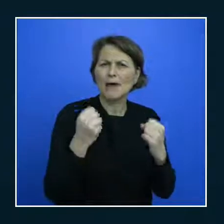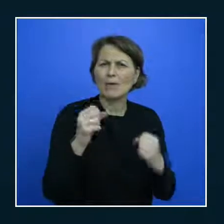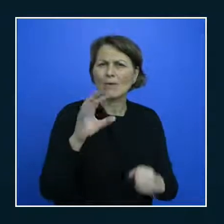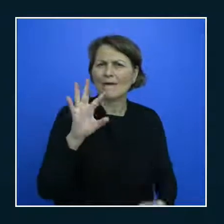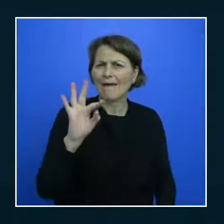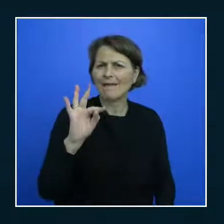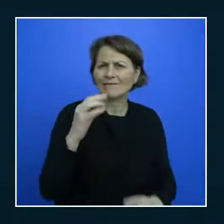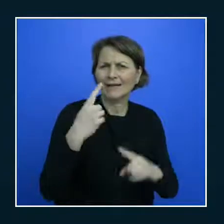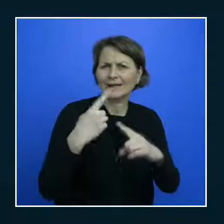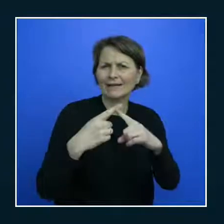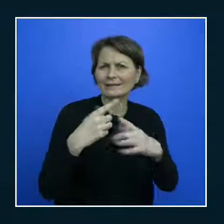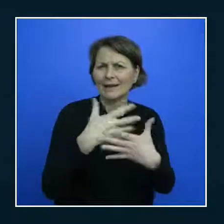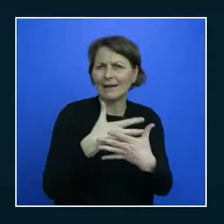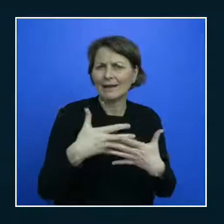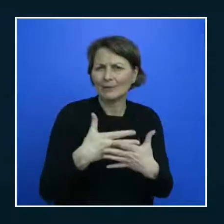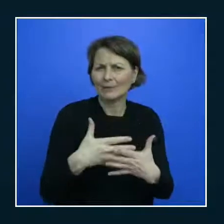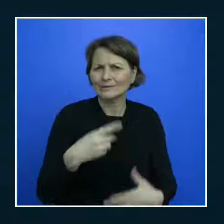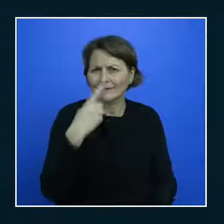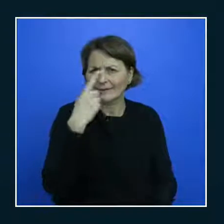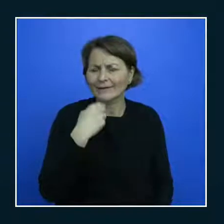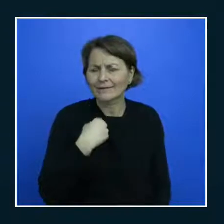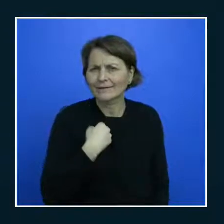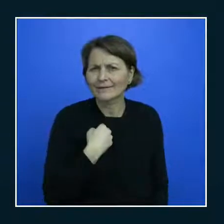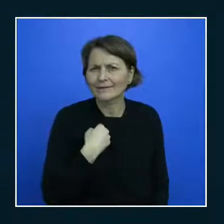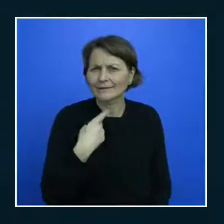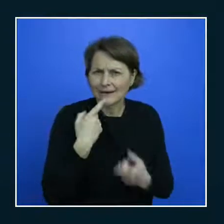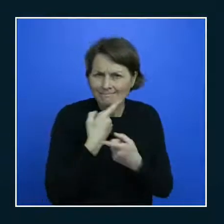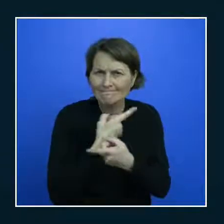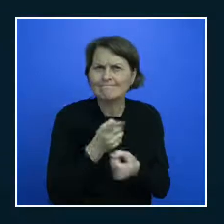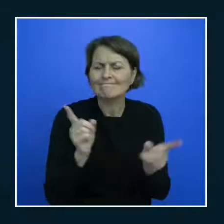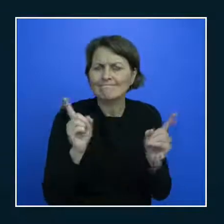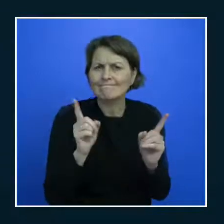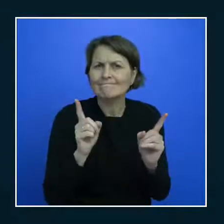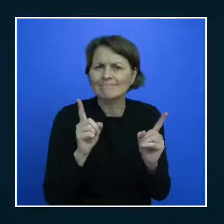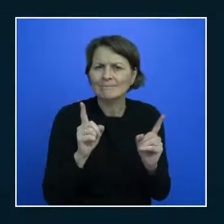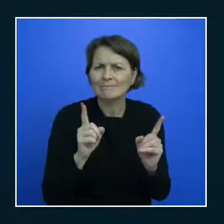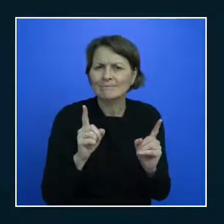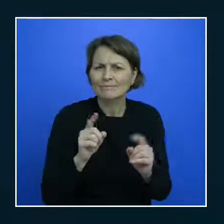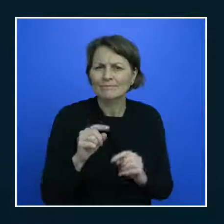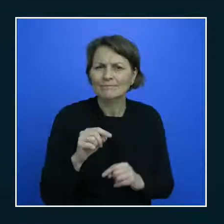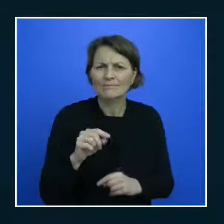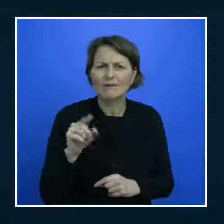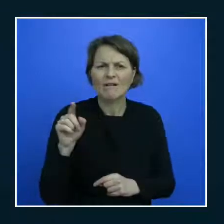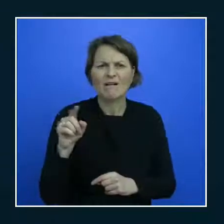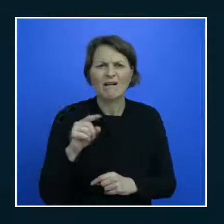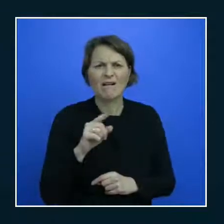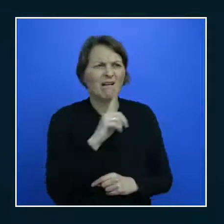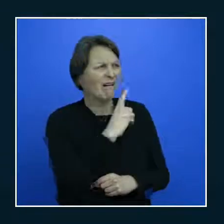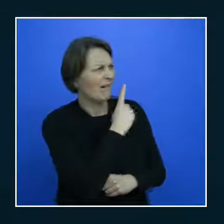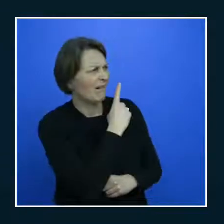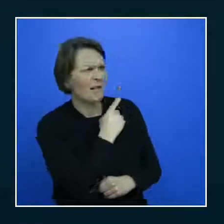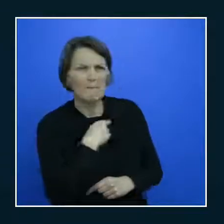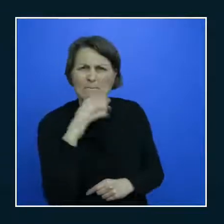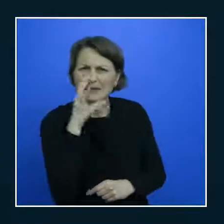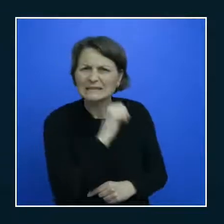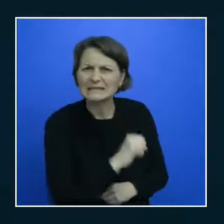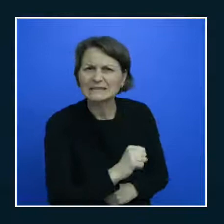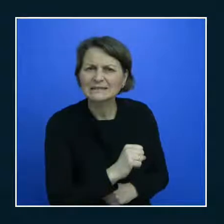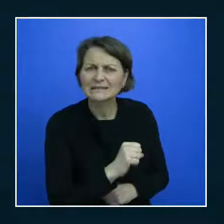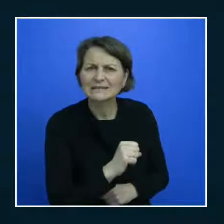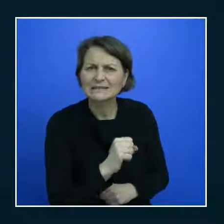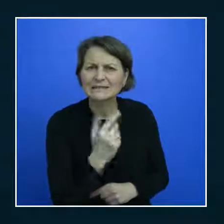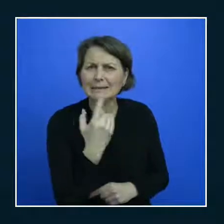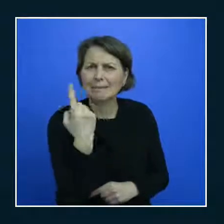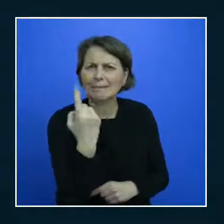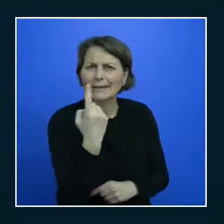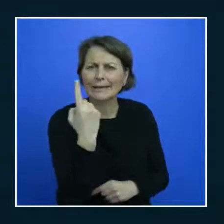language that was announced. It is somehow Excel meeting something.